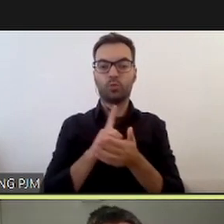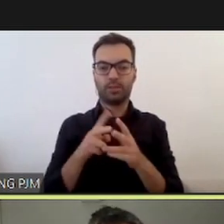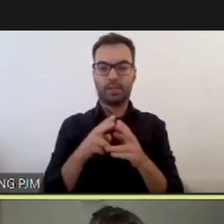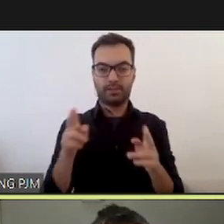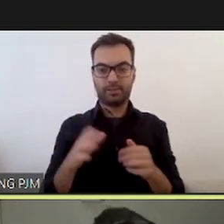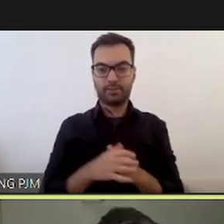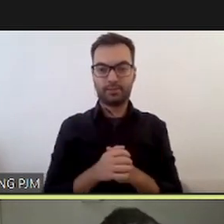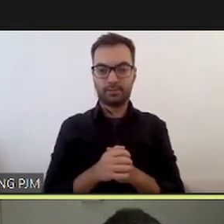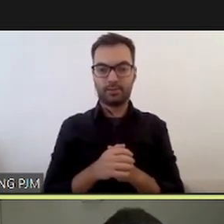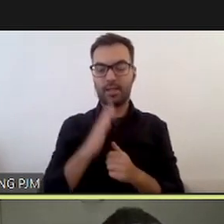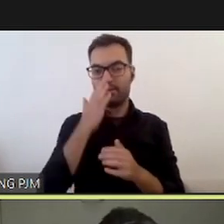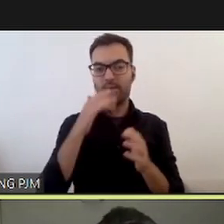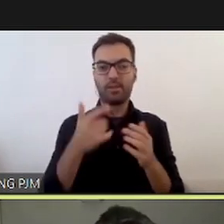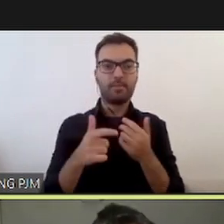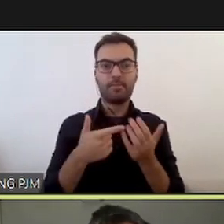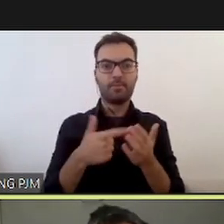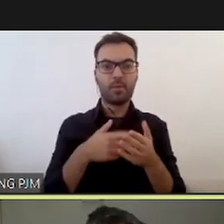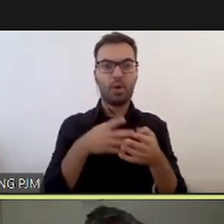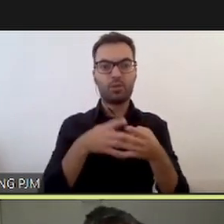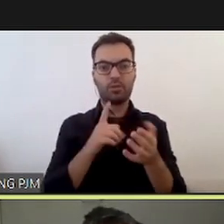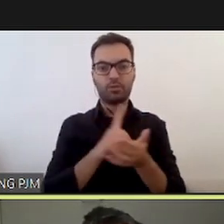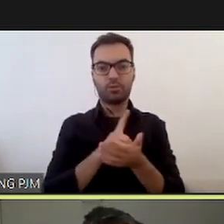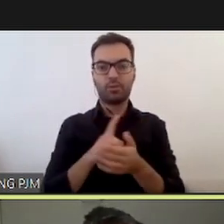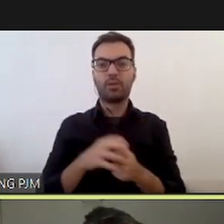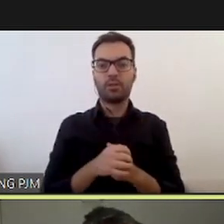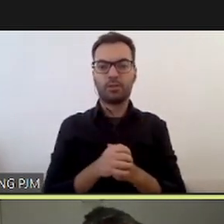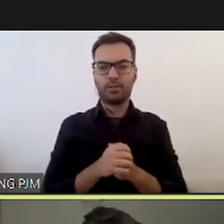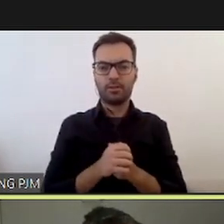be validate by the people who